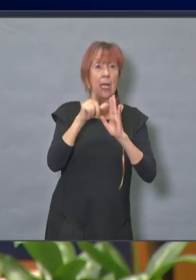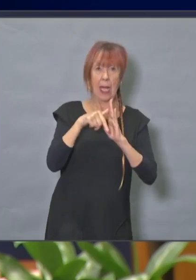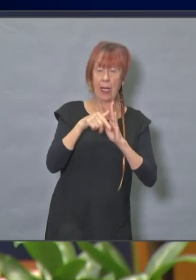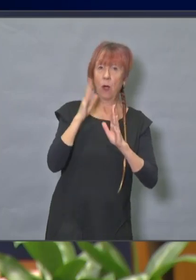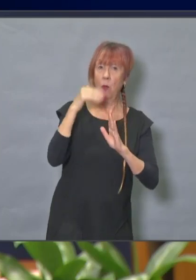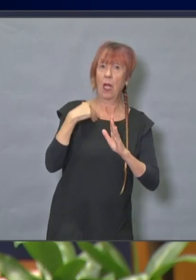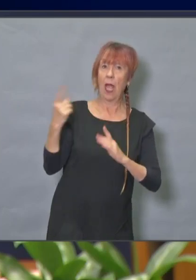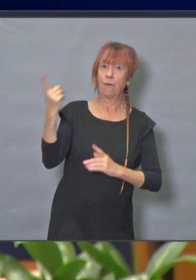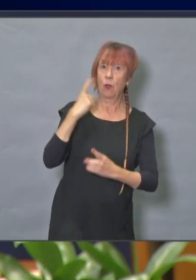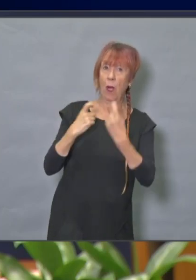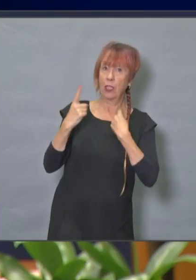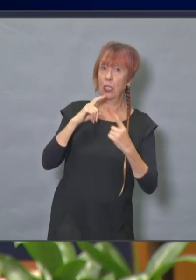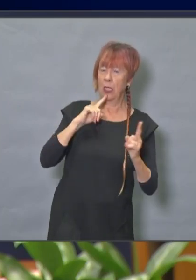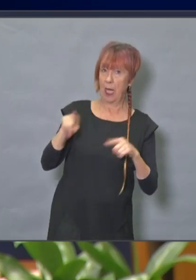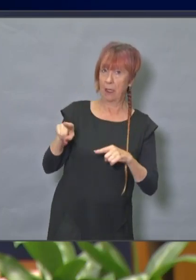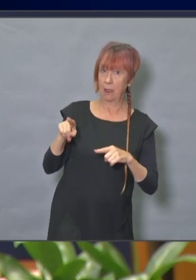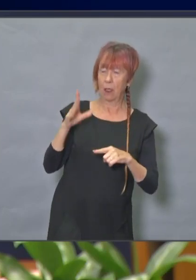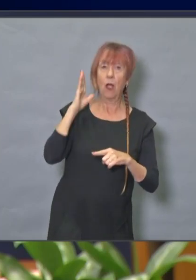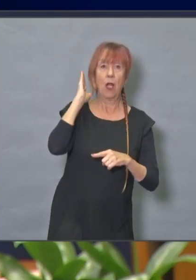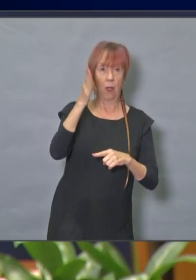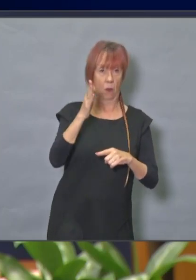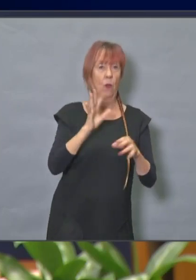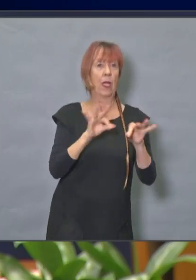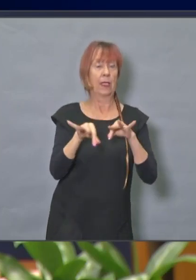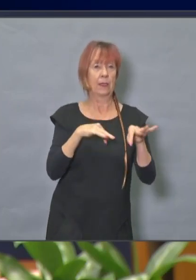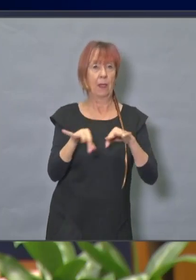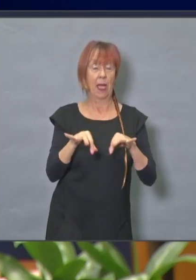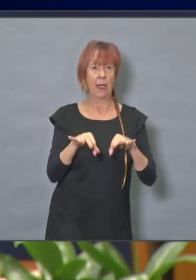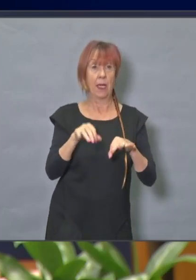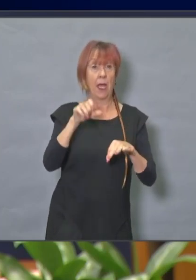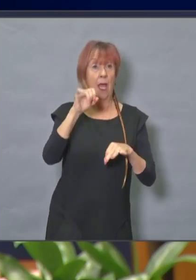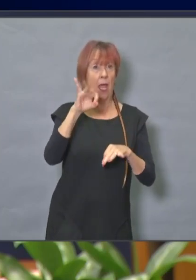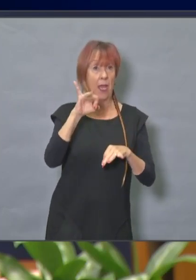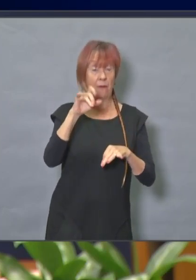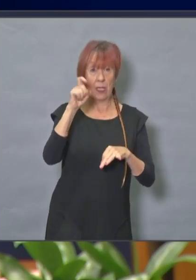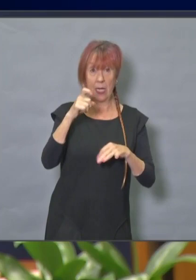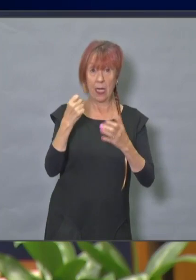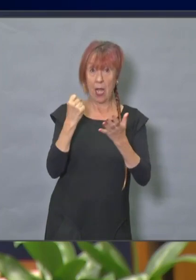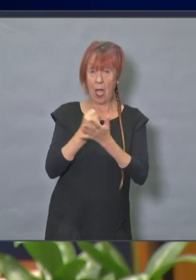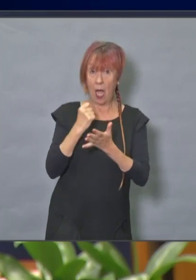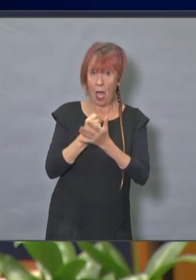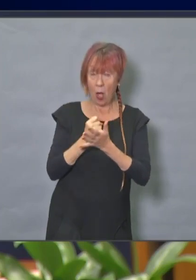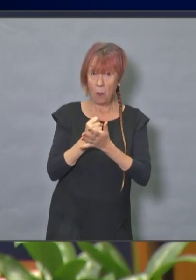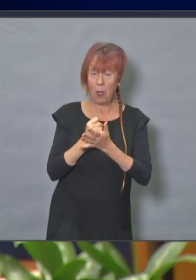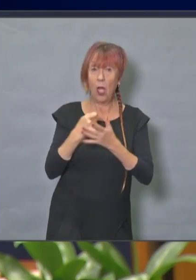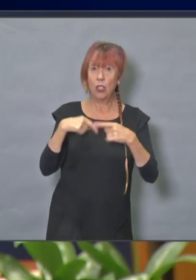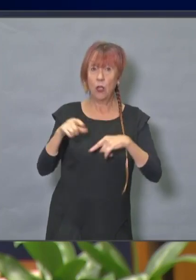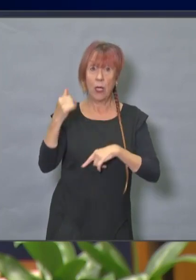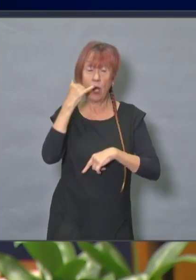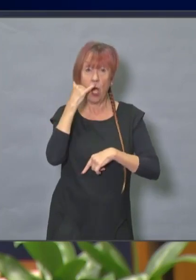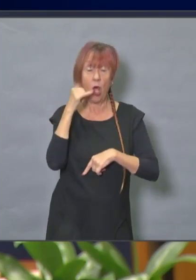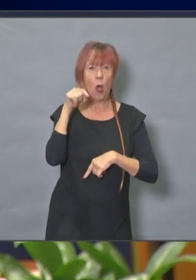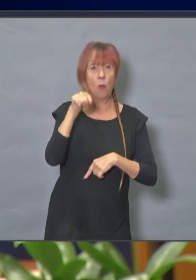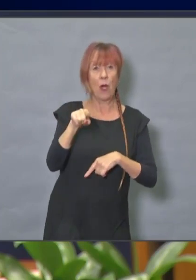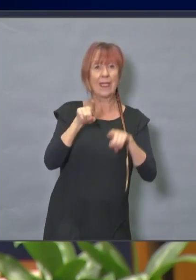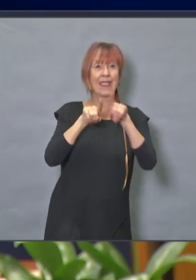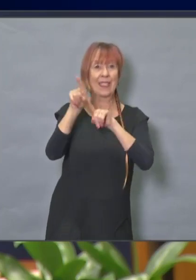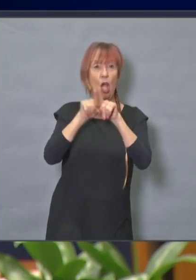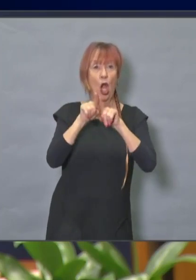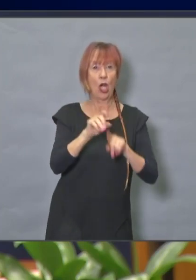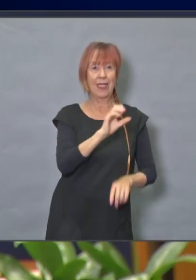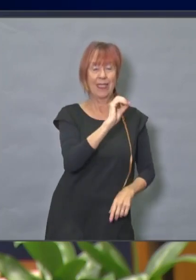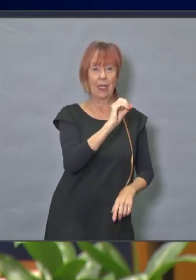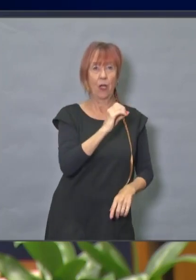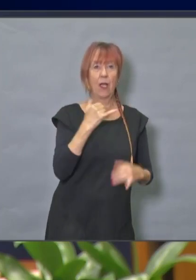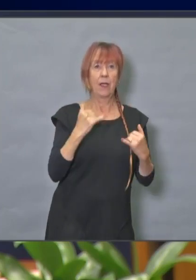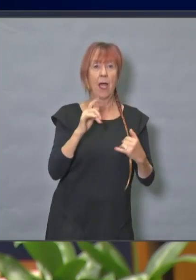instructions will be given at that time. If you should require assistance during the call, you may press star, then 0. I would now like to turn the